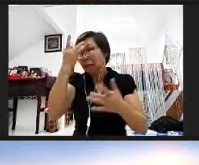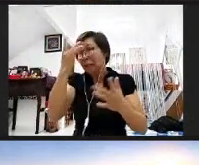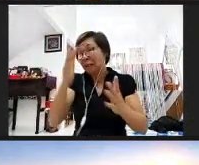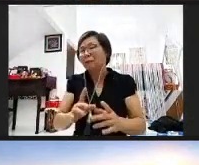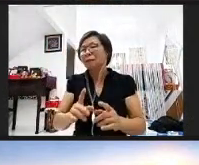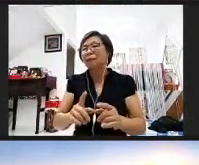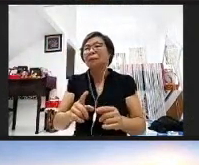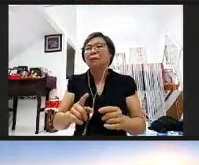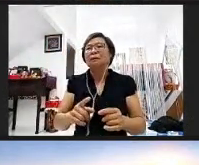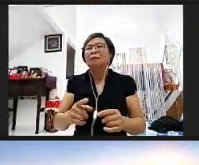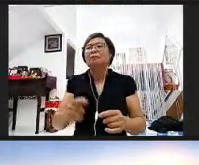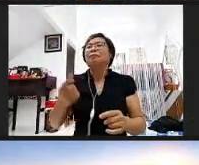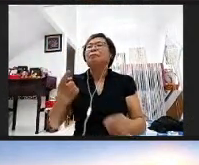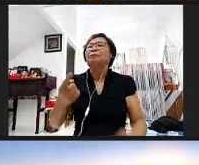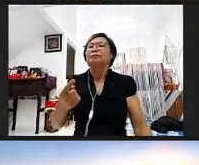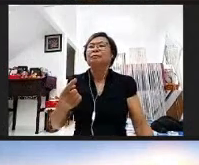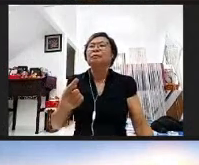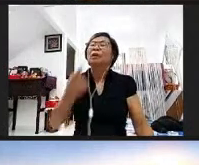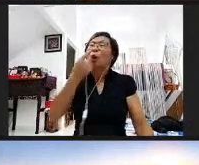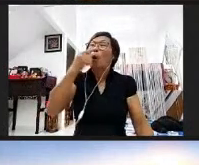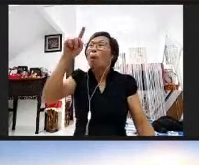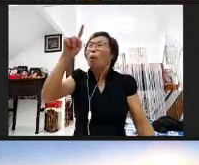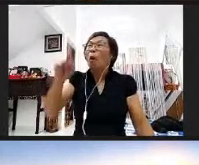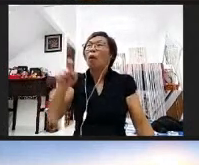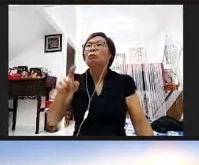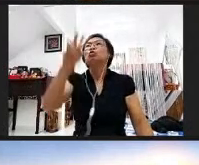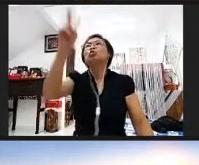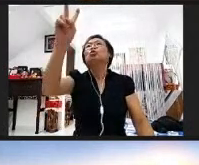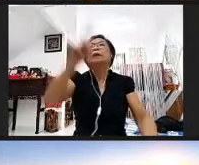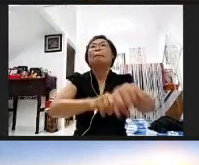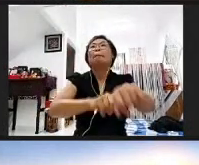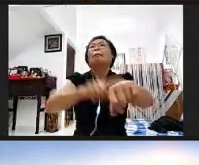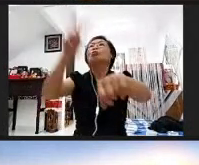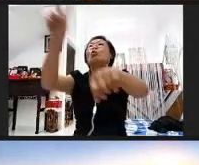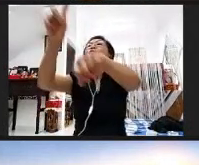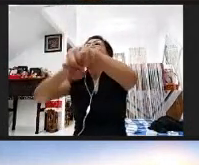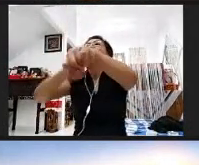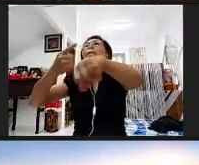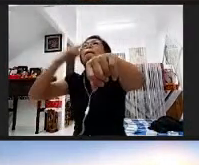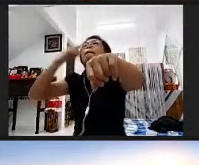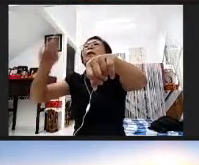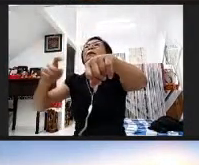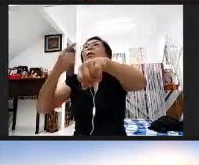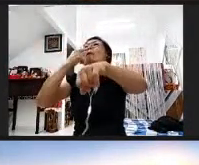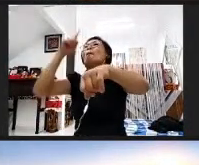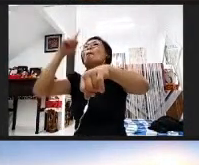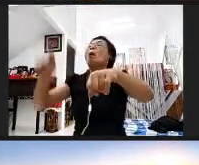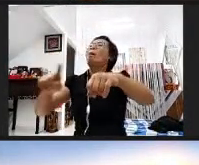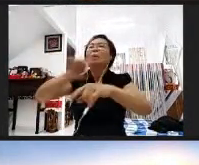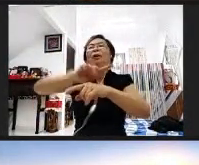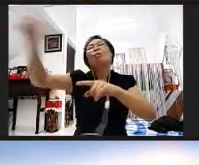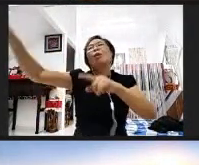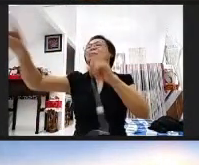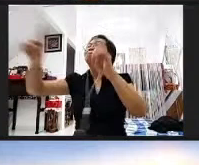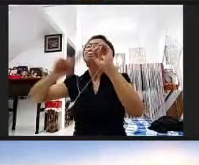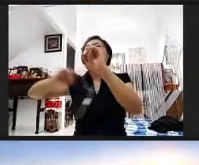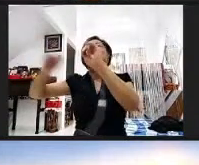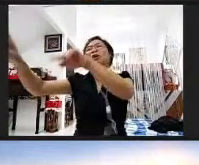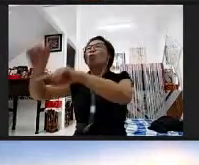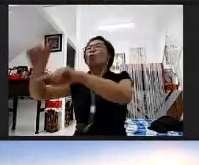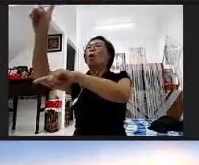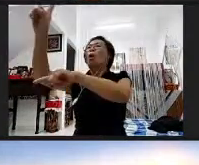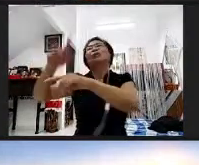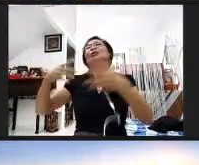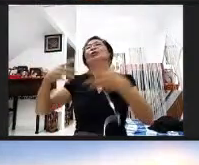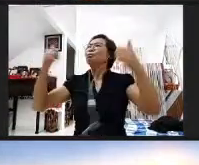She checked herself for the COVID twice, not once. Most of us, we go for once. We are quite assured. She went for